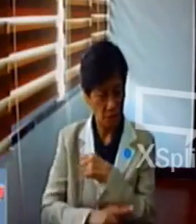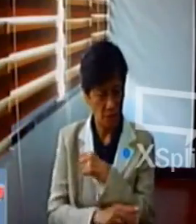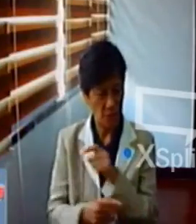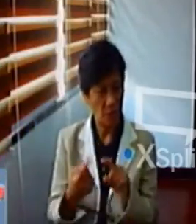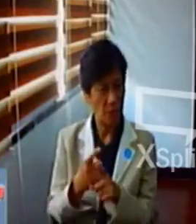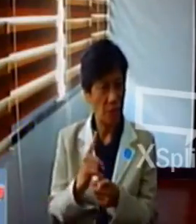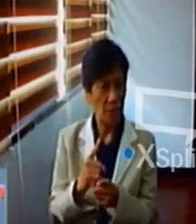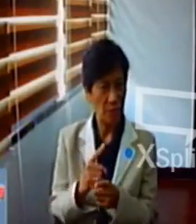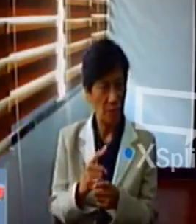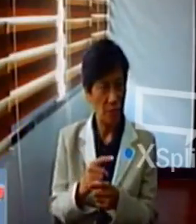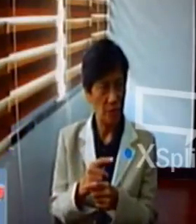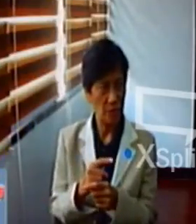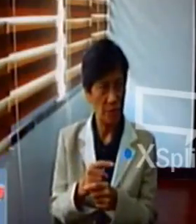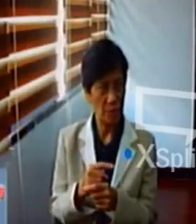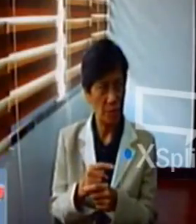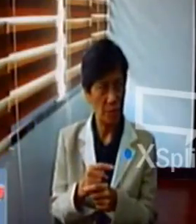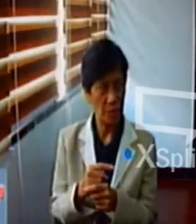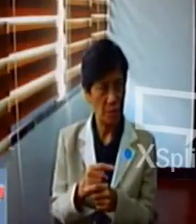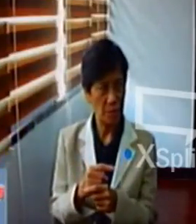I think